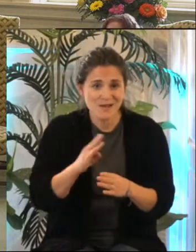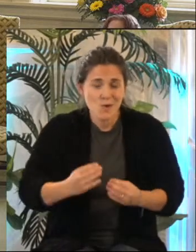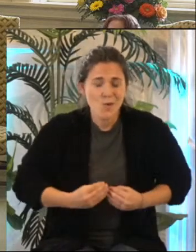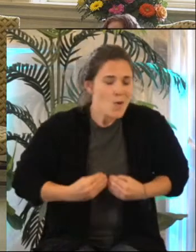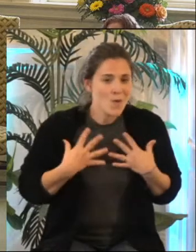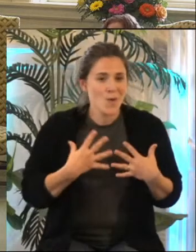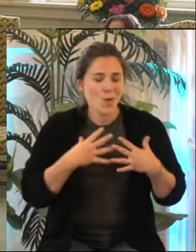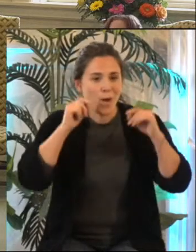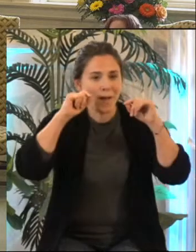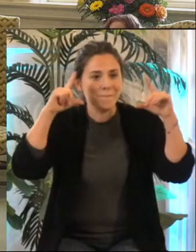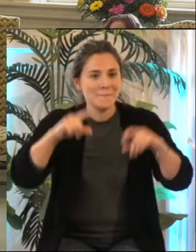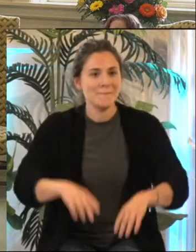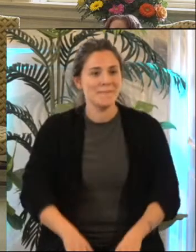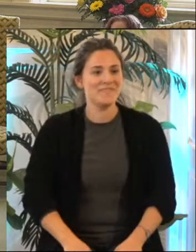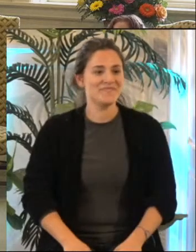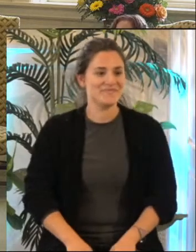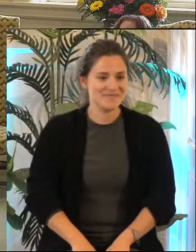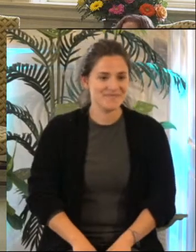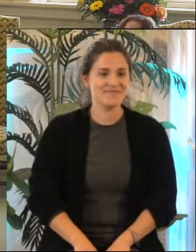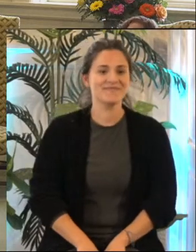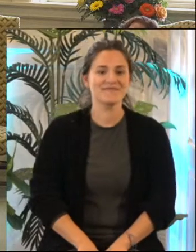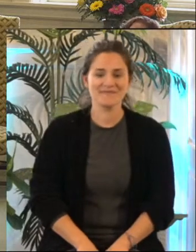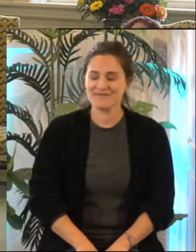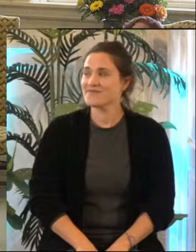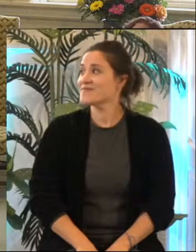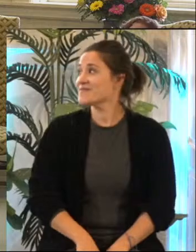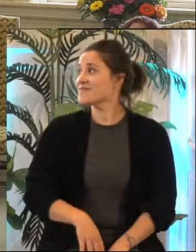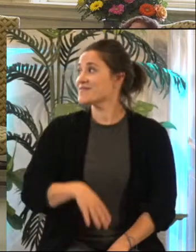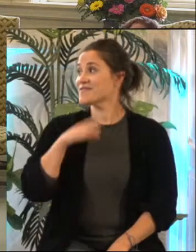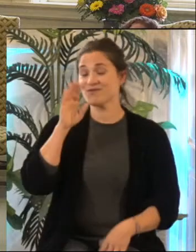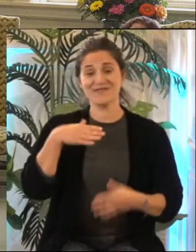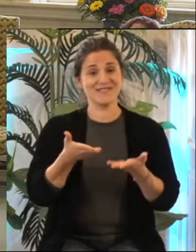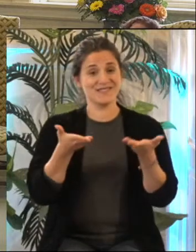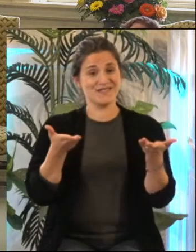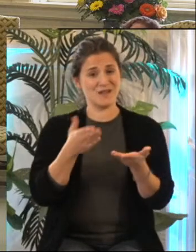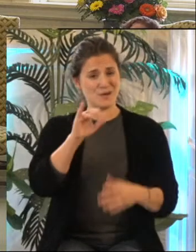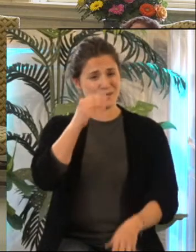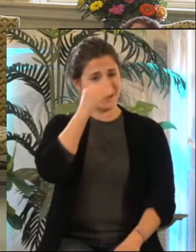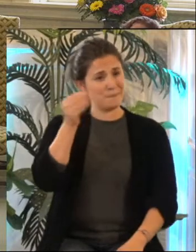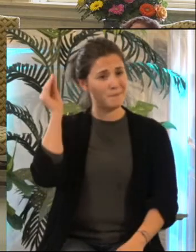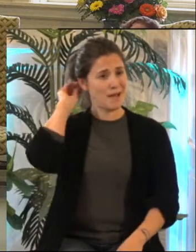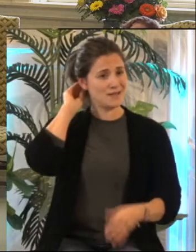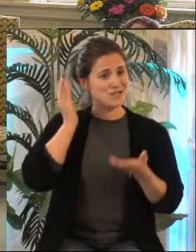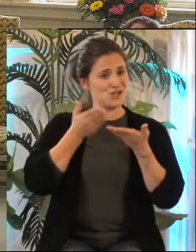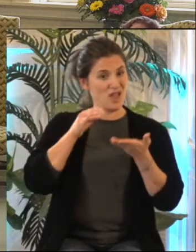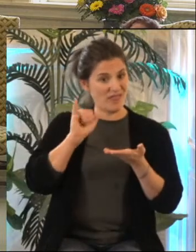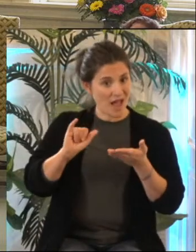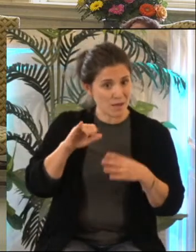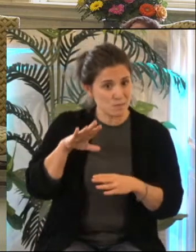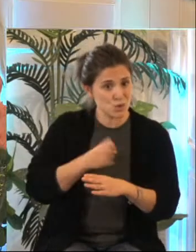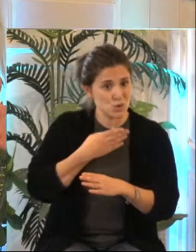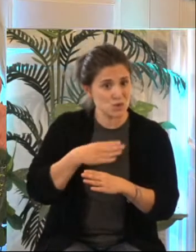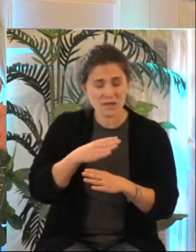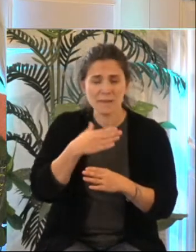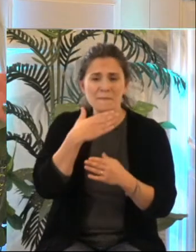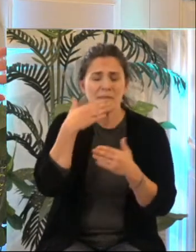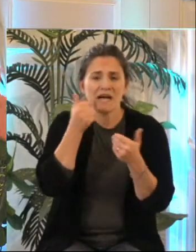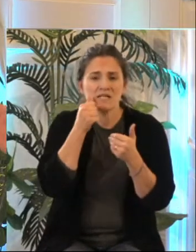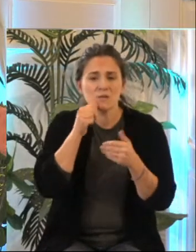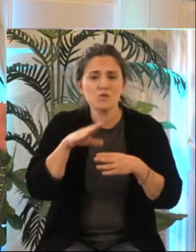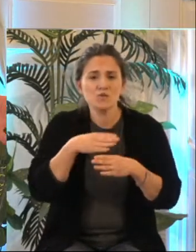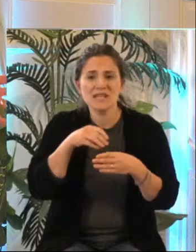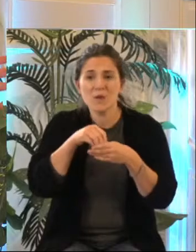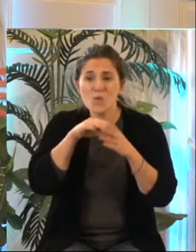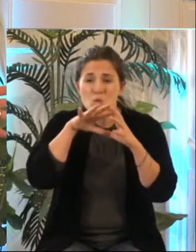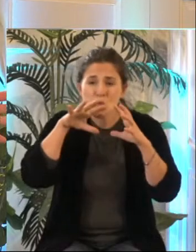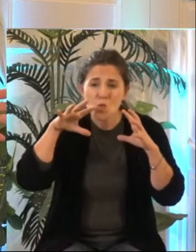this I know today. it. My spirit needed this Right. today. You know, and keep in mind, this music, some of the best music in the